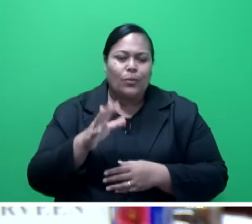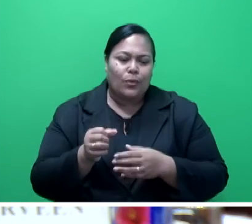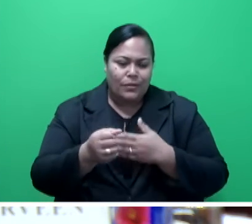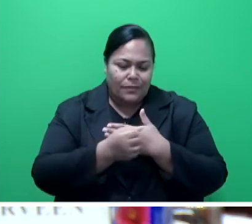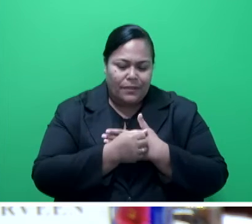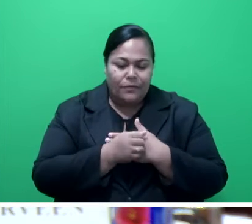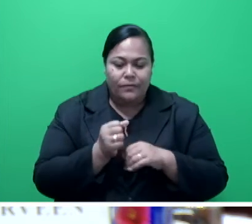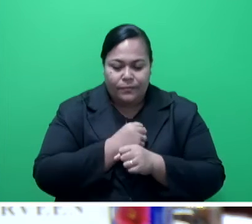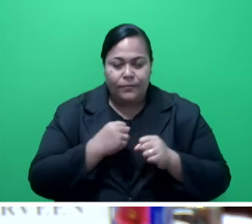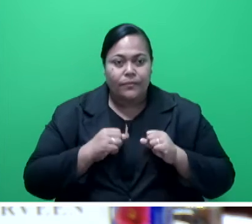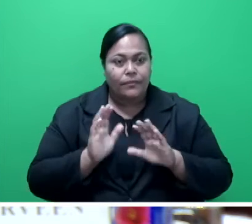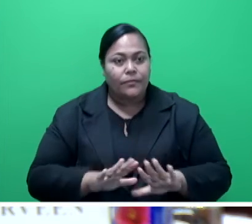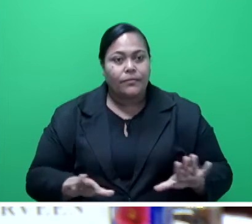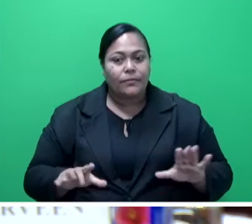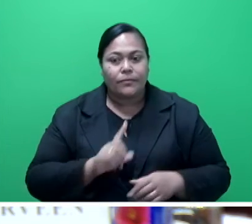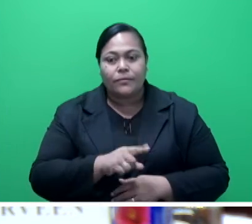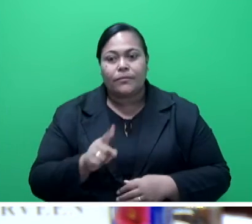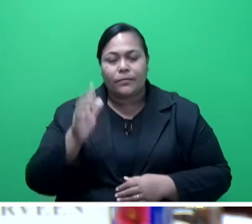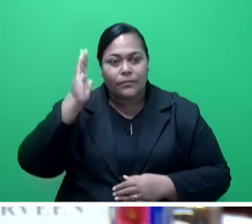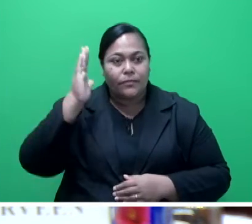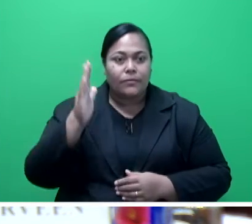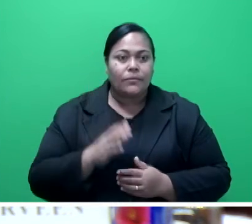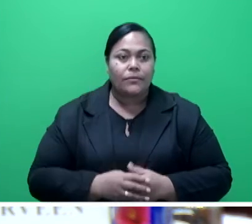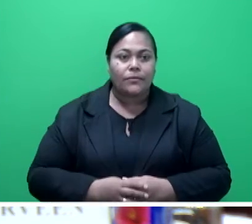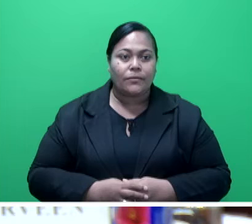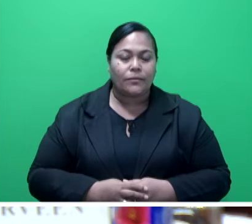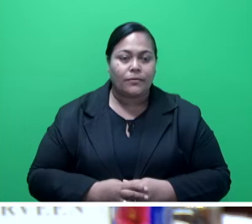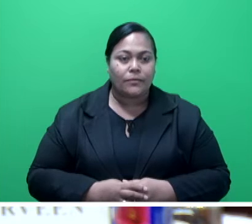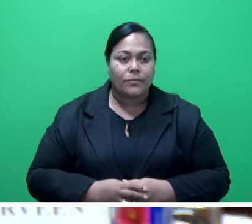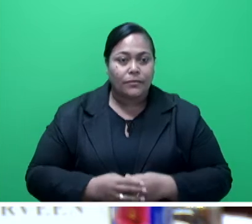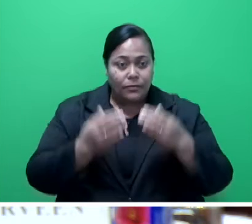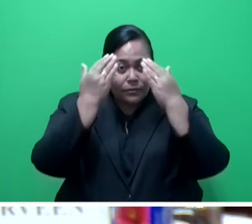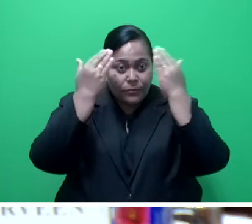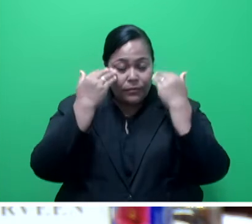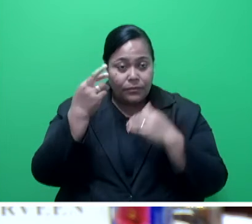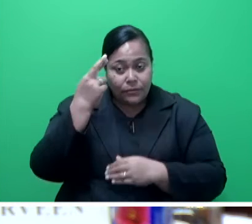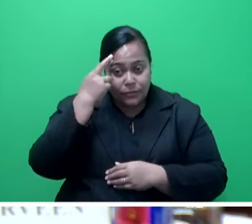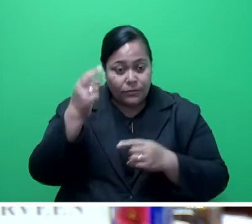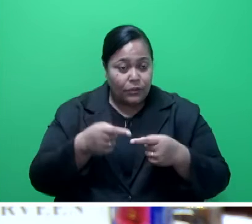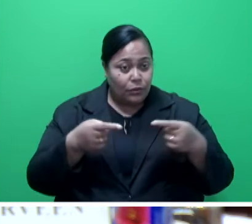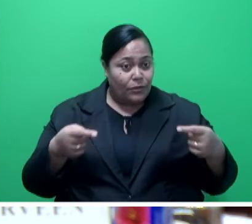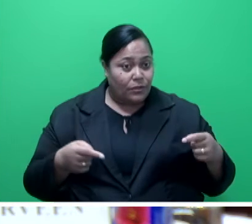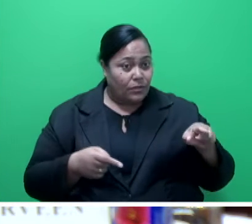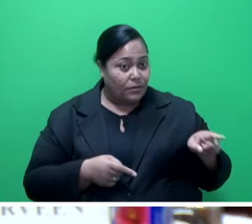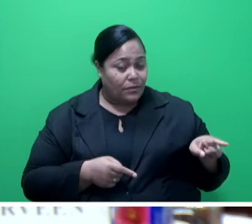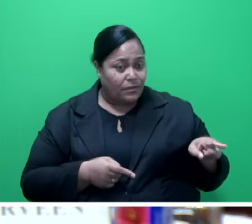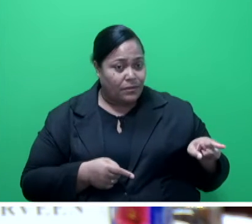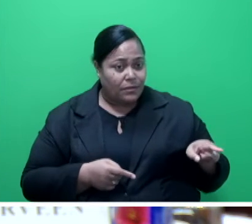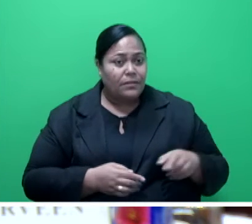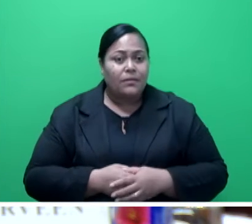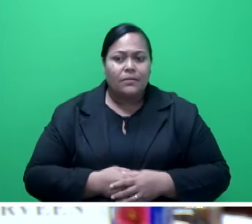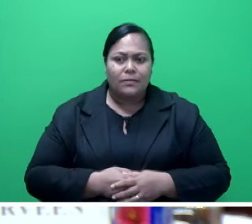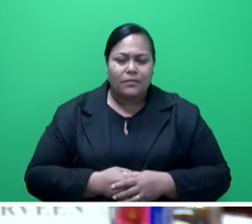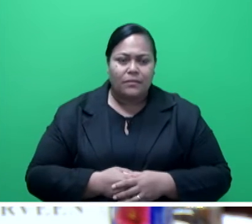for children to attend schools. Mr. Speaker, sir, while the opposition and teacher unions have selectively raved